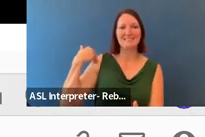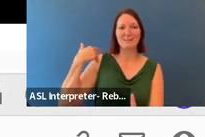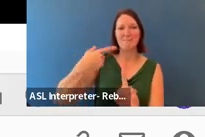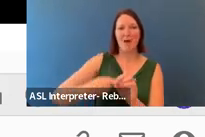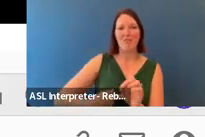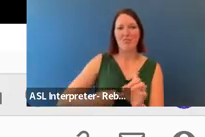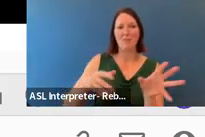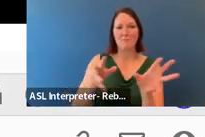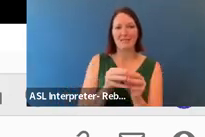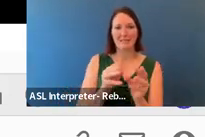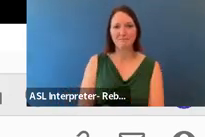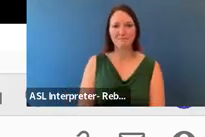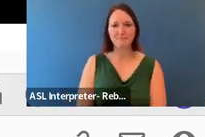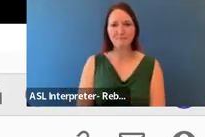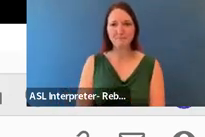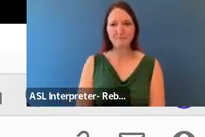month's meeting.